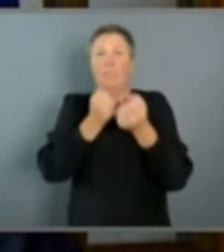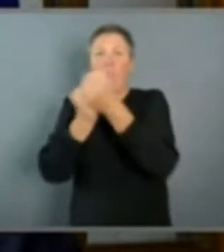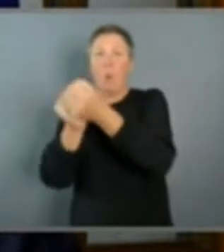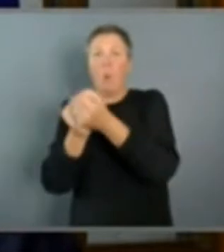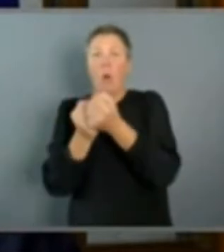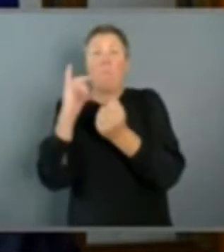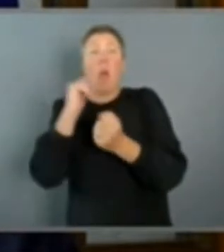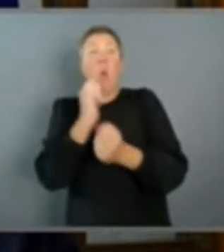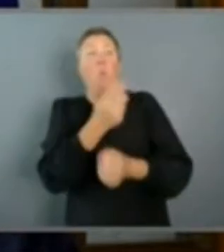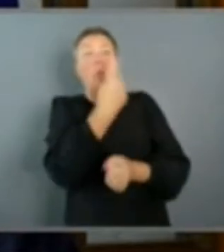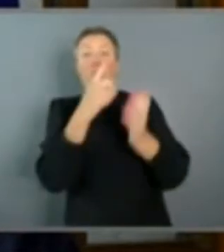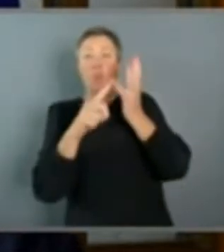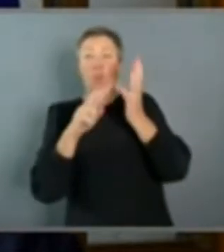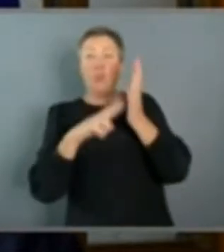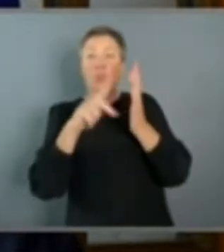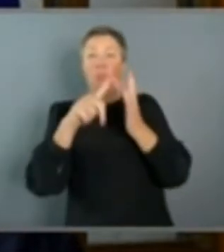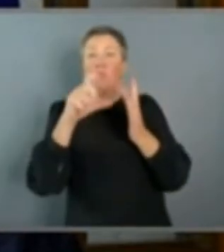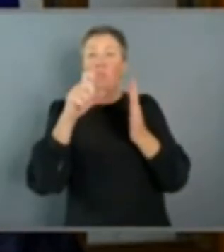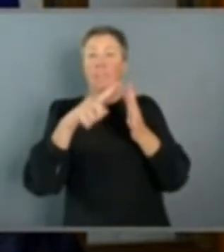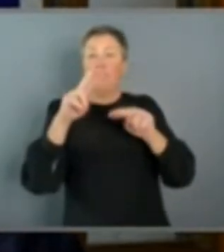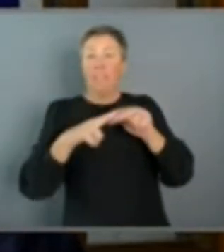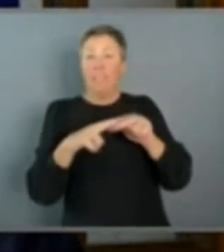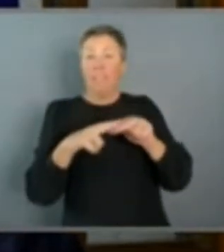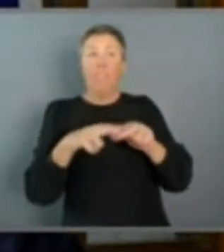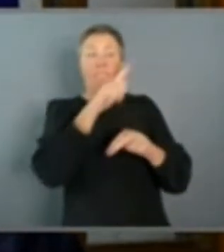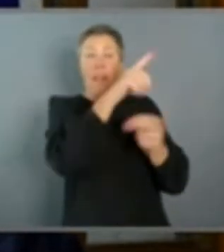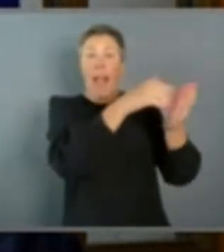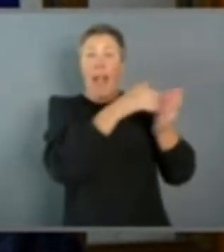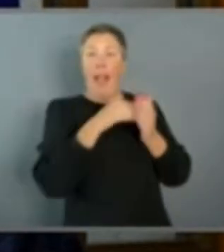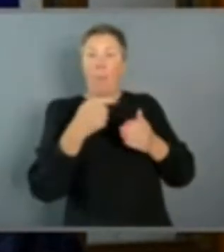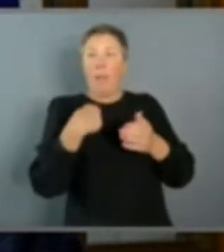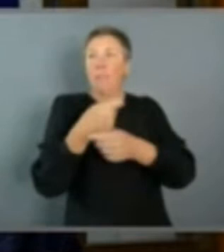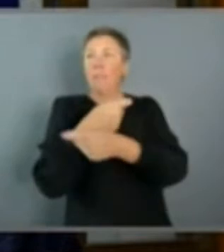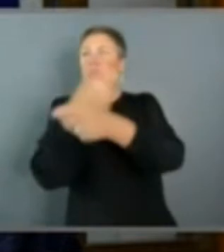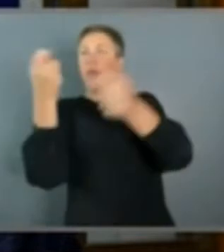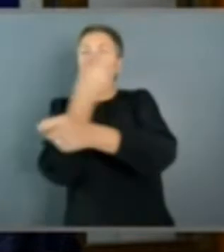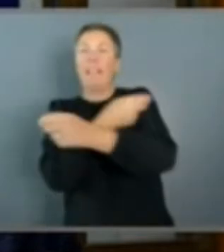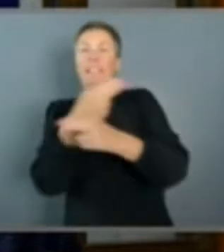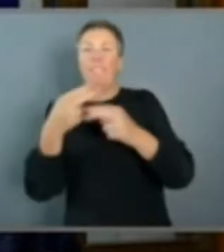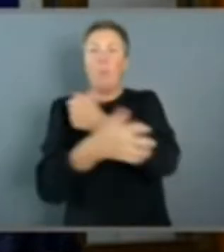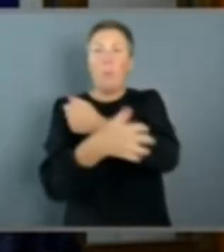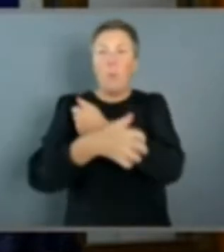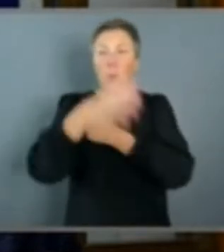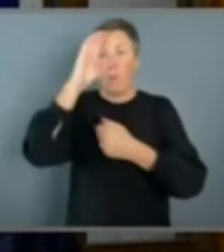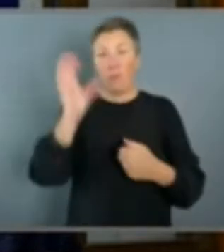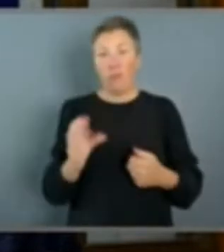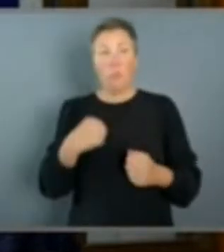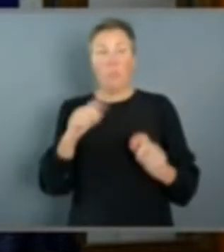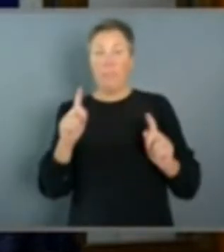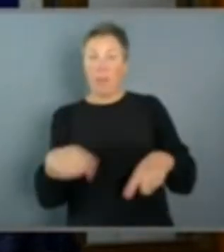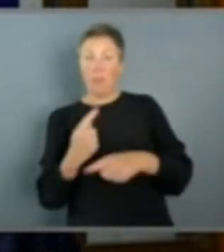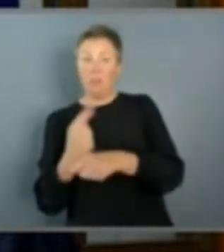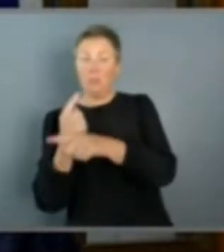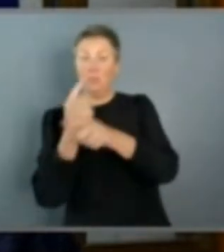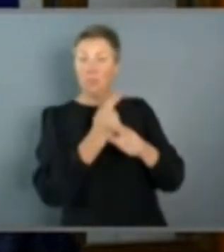our key partners in the delivery of vaccines in the region. Those conversations have started, and we